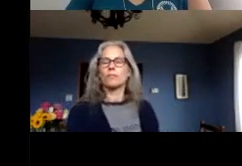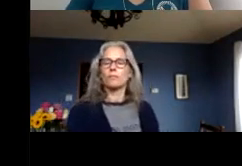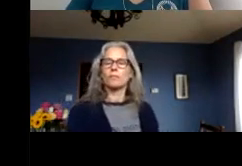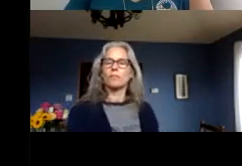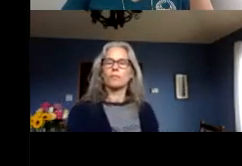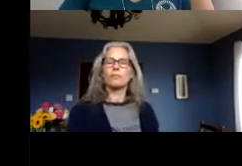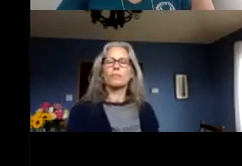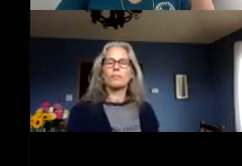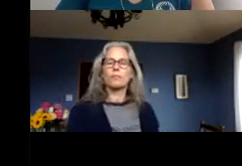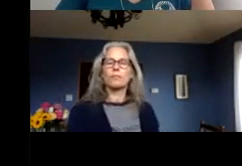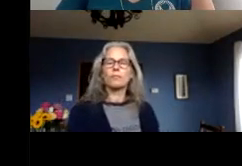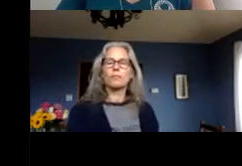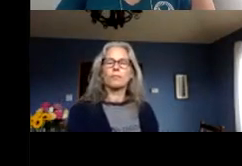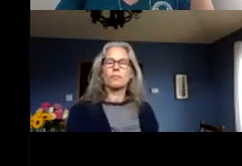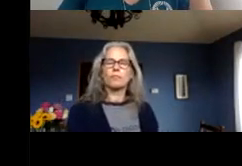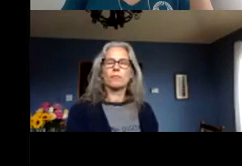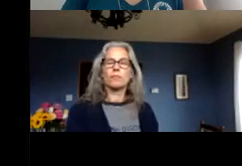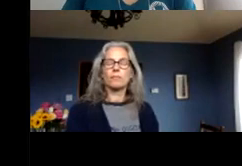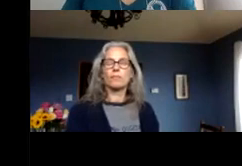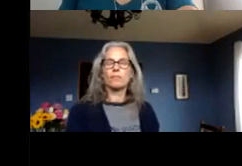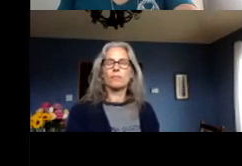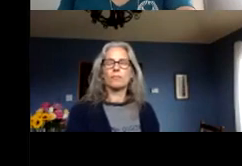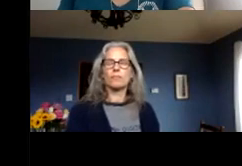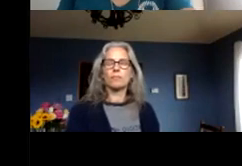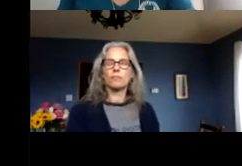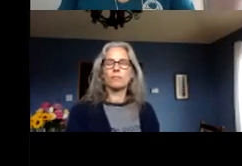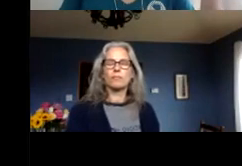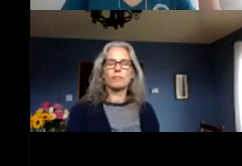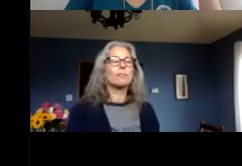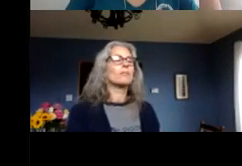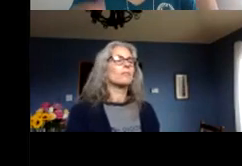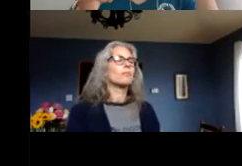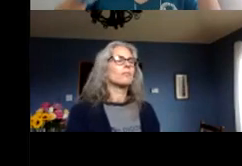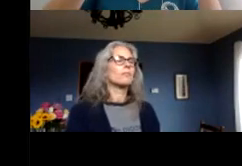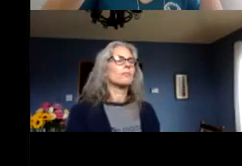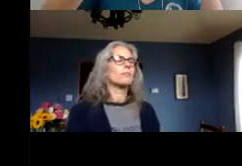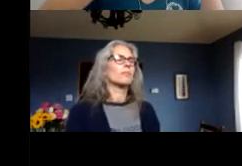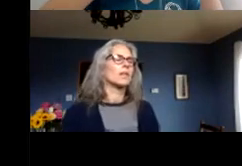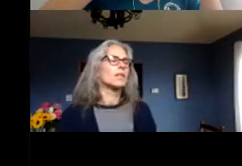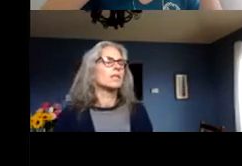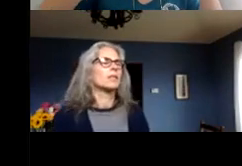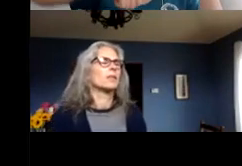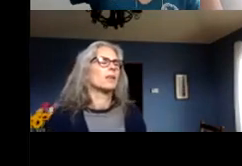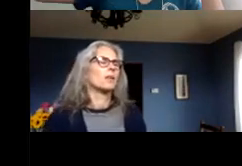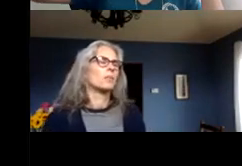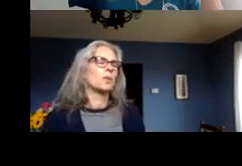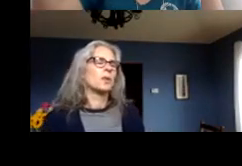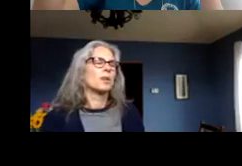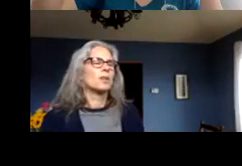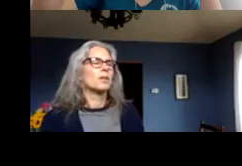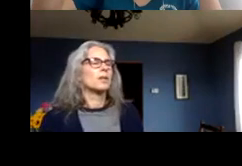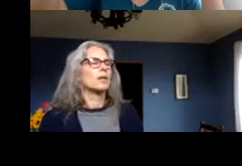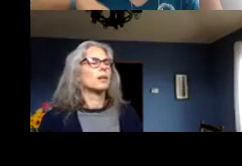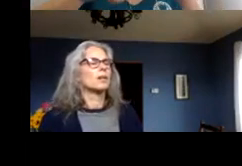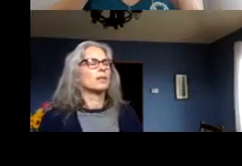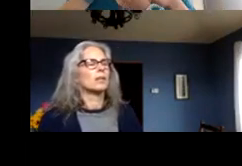on it. You can also, they also have a student selector built into the app, so you could use a phone to like, how I always had popsicle sticks. I would pull popsicle